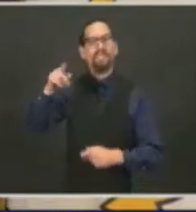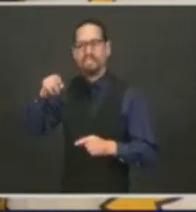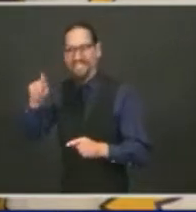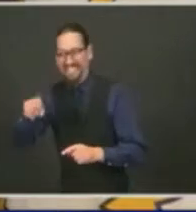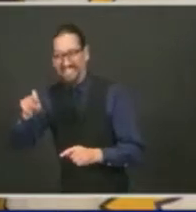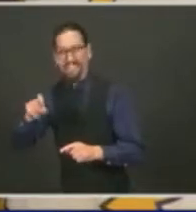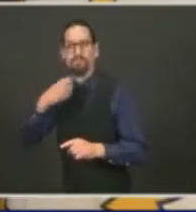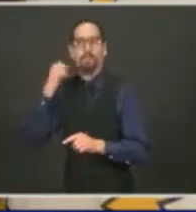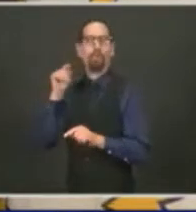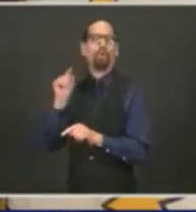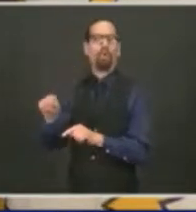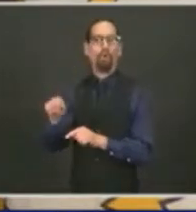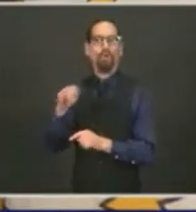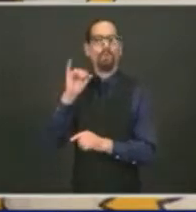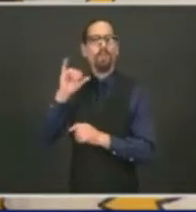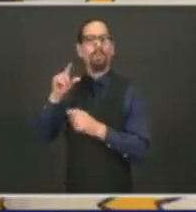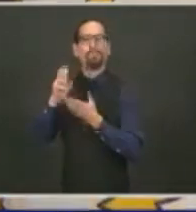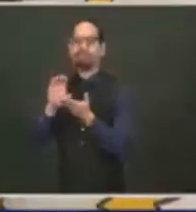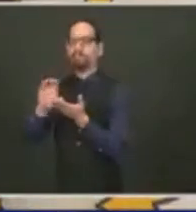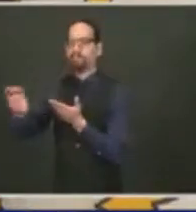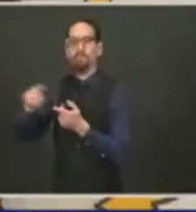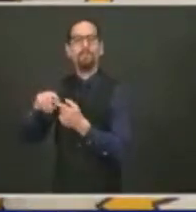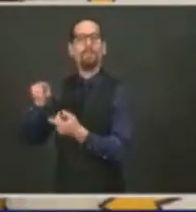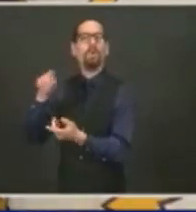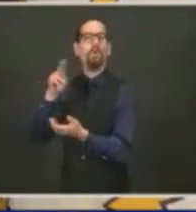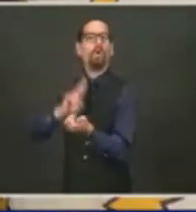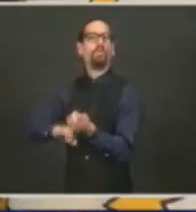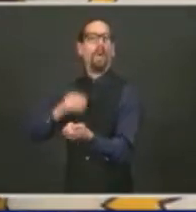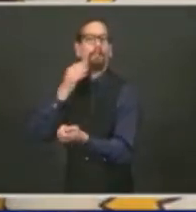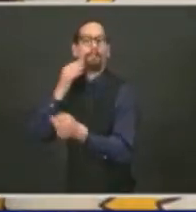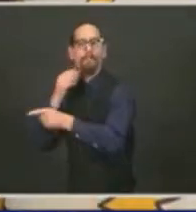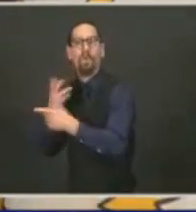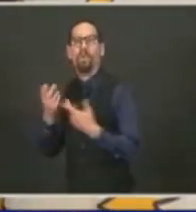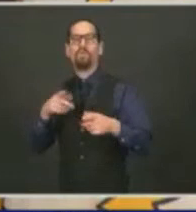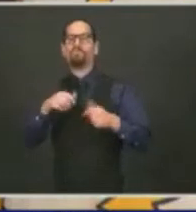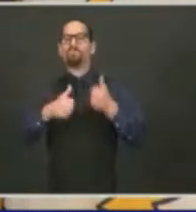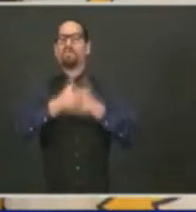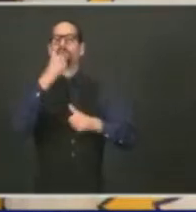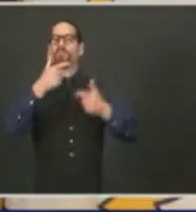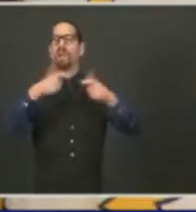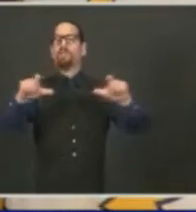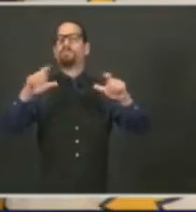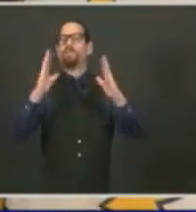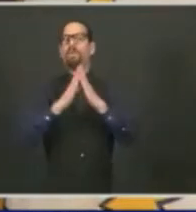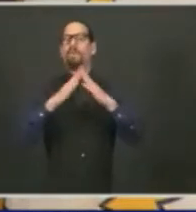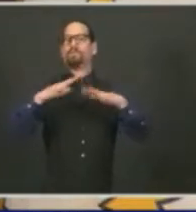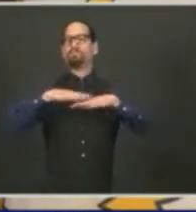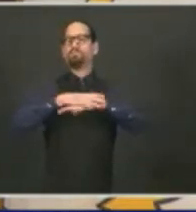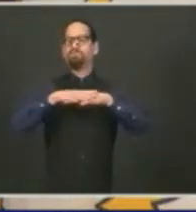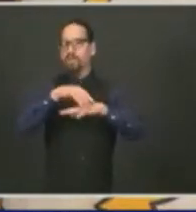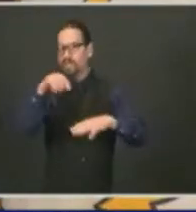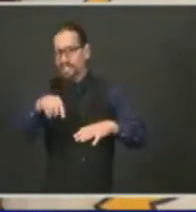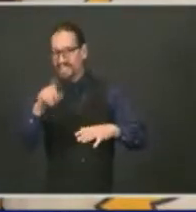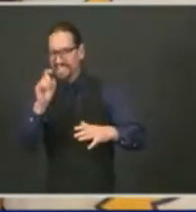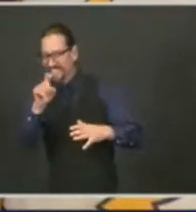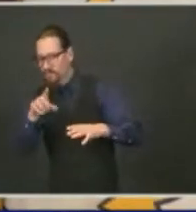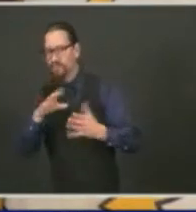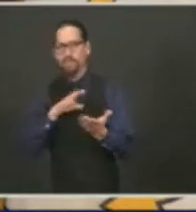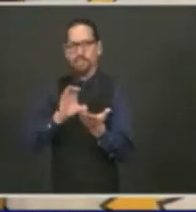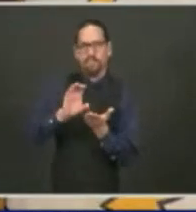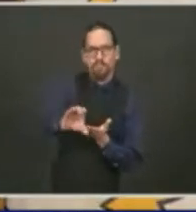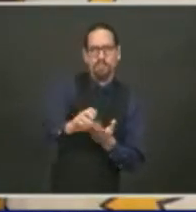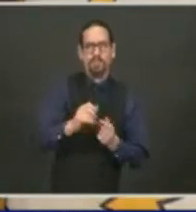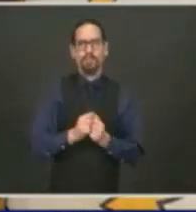think about that. Like, I don't want to spread this to my family, right? So this is out there as a treatment, and I want to throw that out there to you as an idea. So monoclonal antibodies